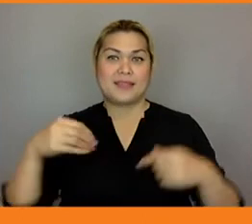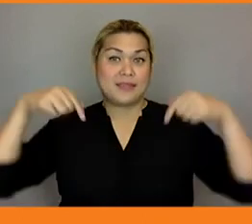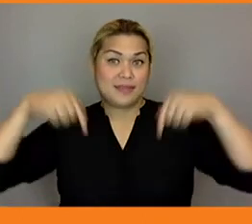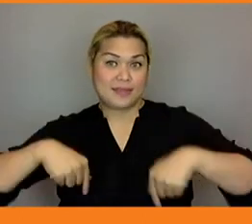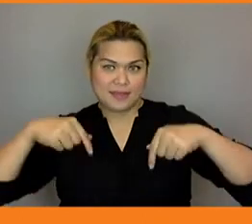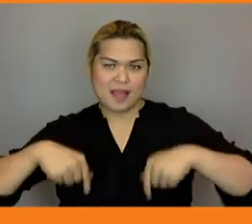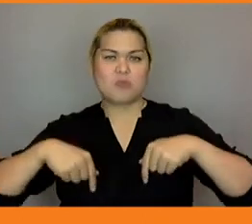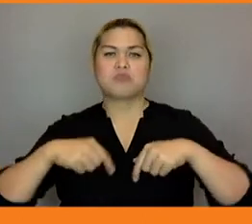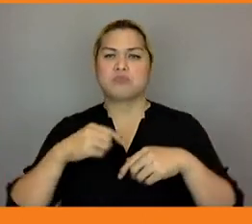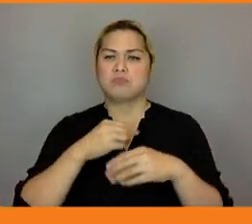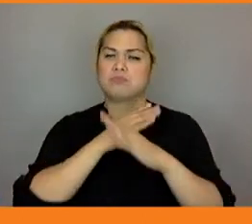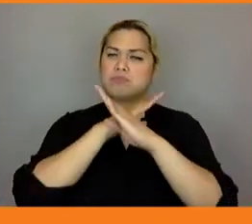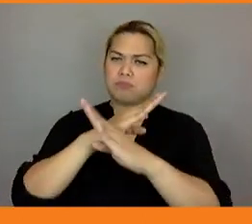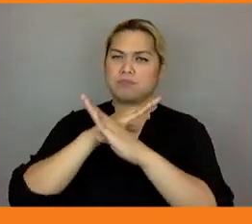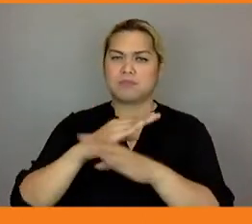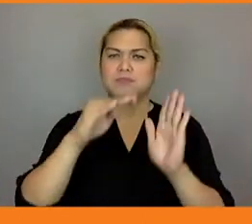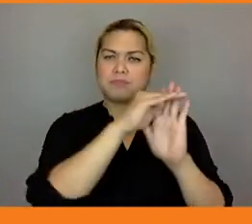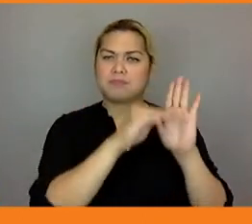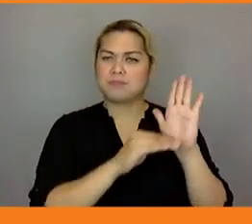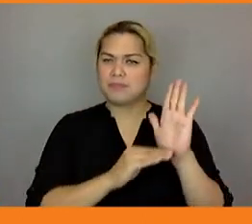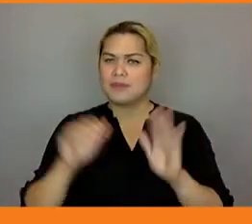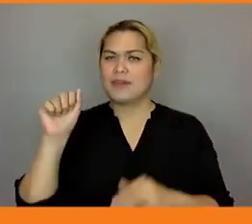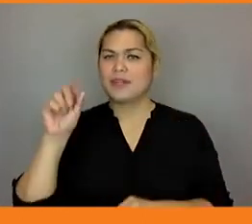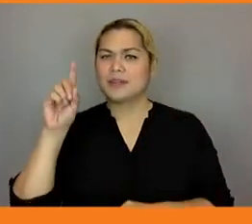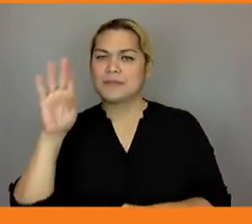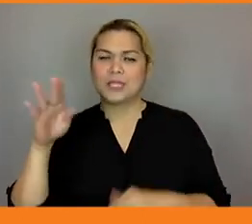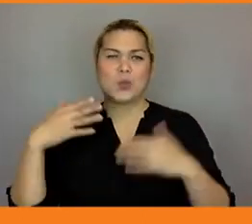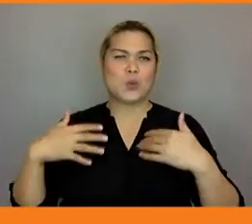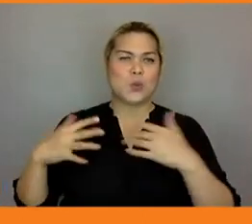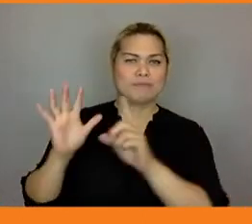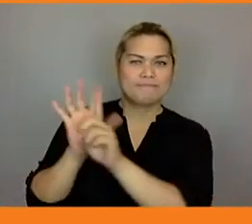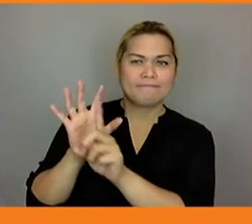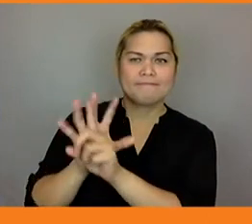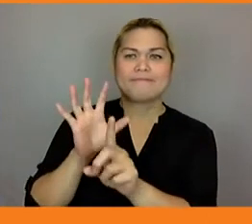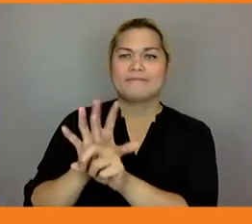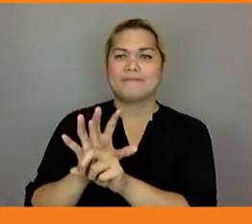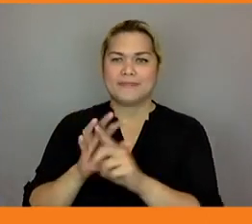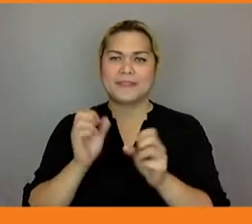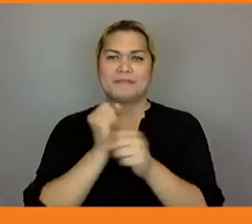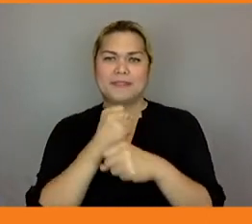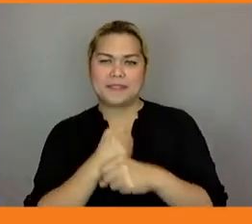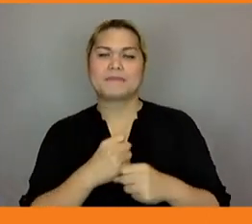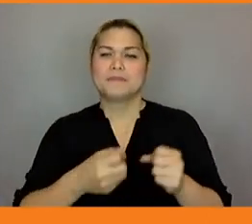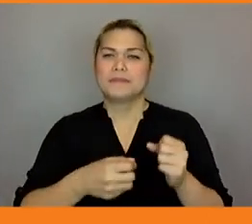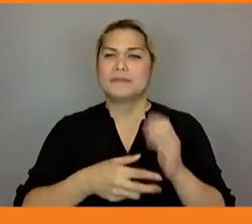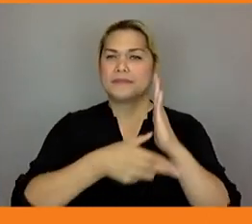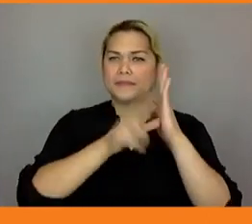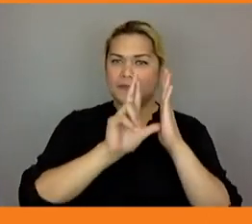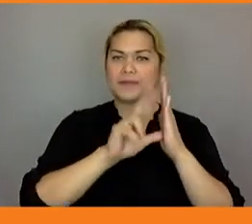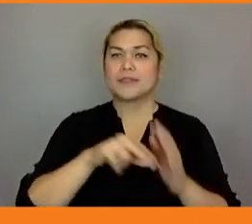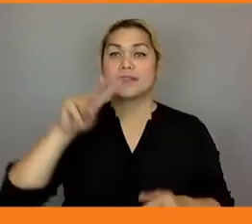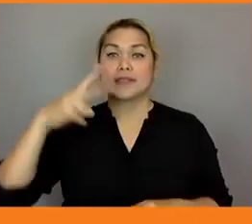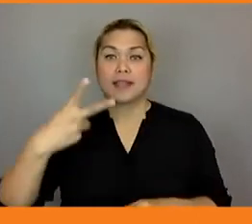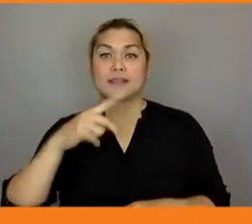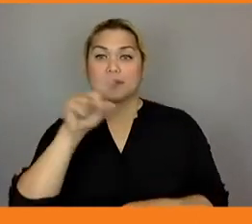is going through the safeguards policy review process. Another question asked is about the inclusion agenda, how ADB will aim to be